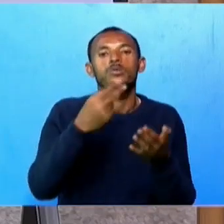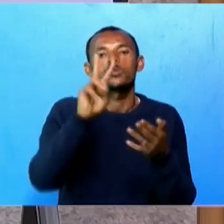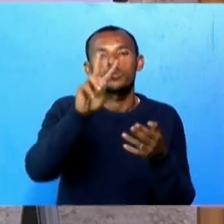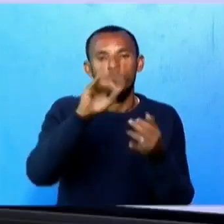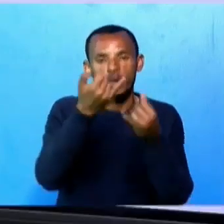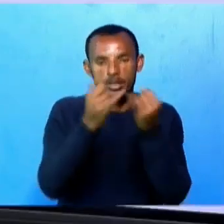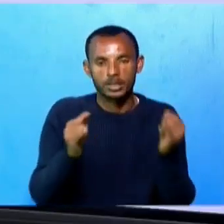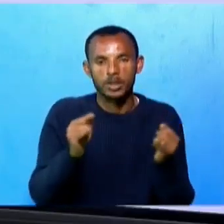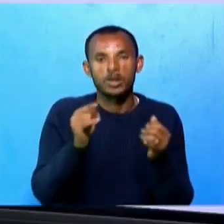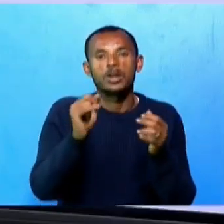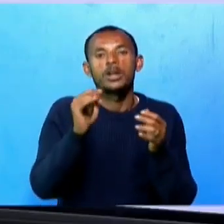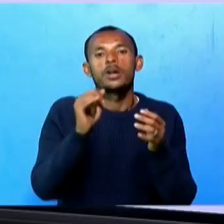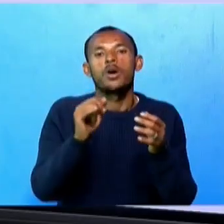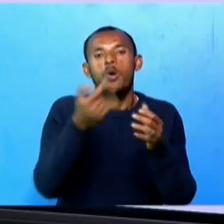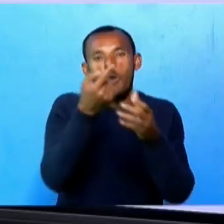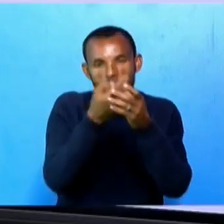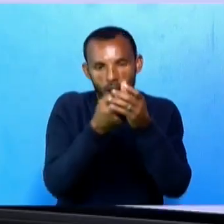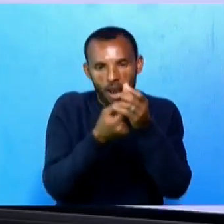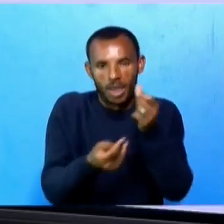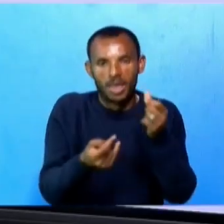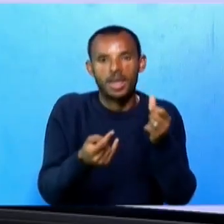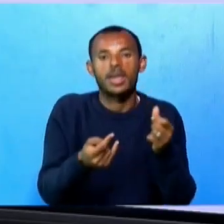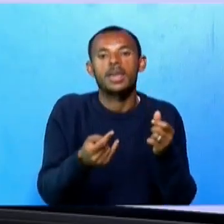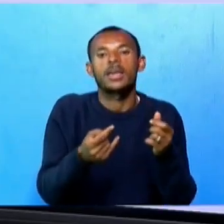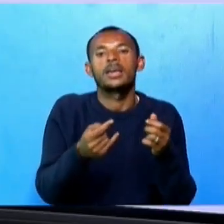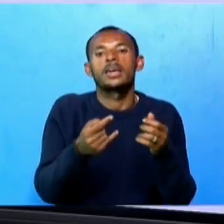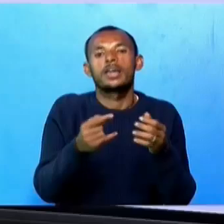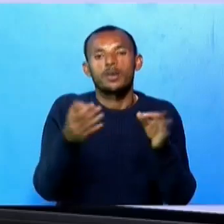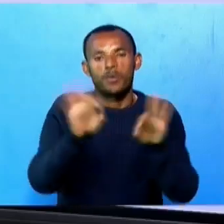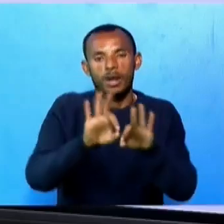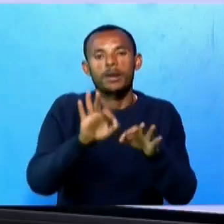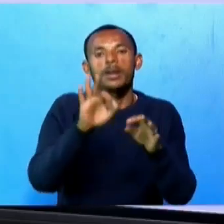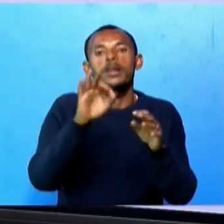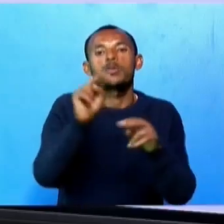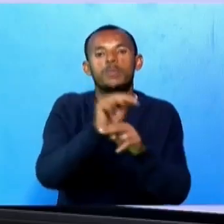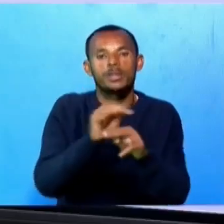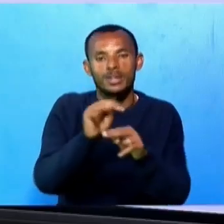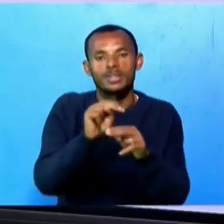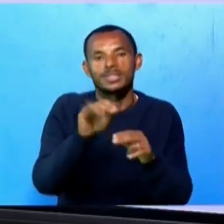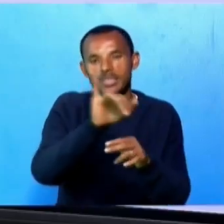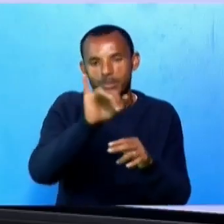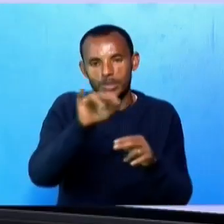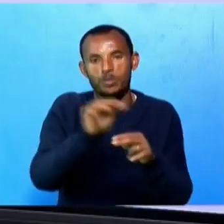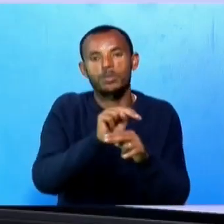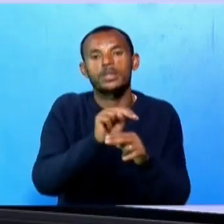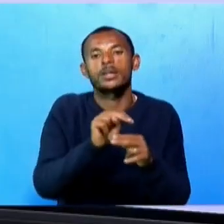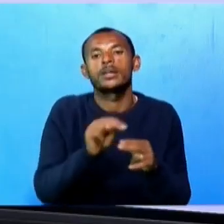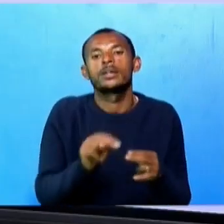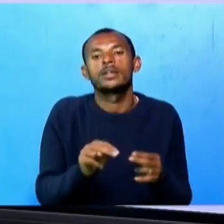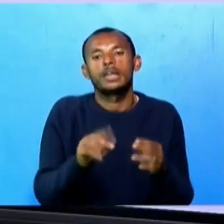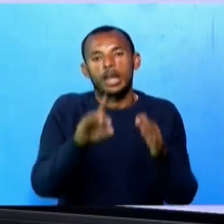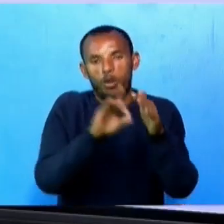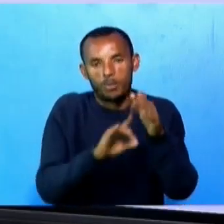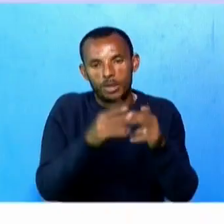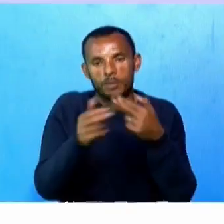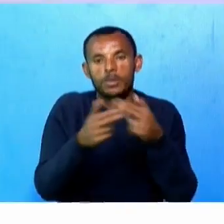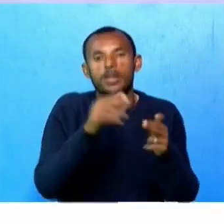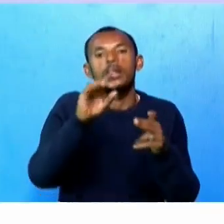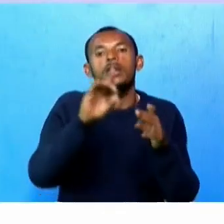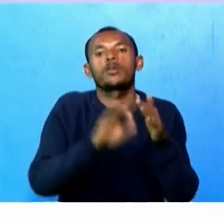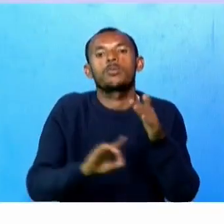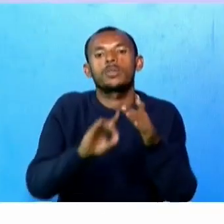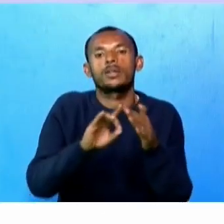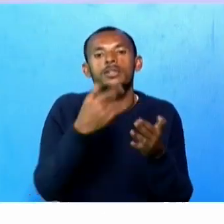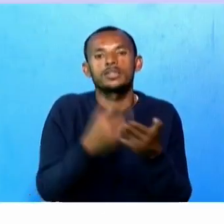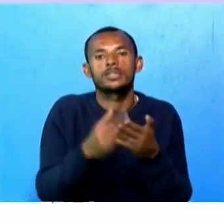requires only multiplying numerators with numerators and the denominator with denominator. So